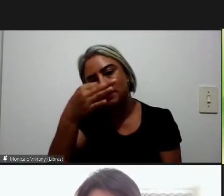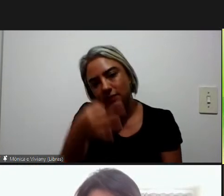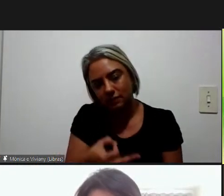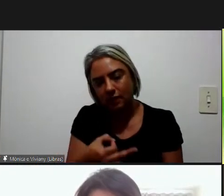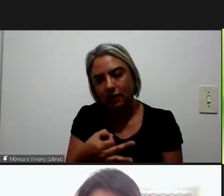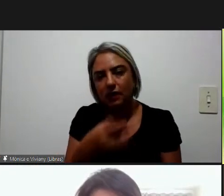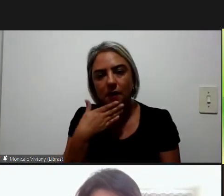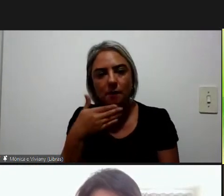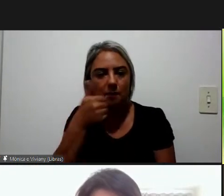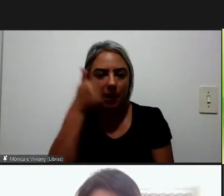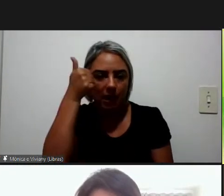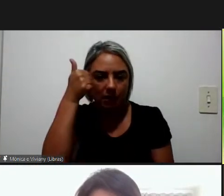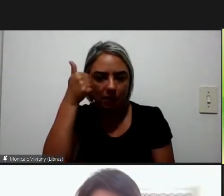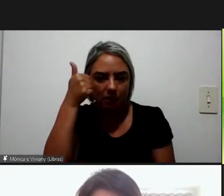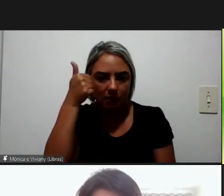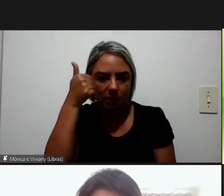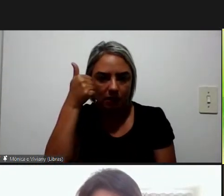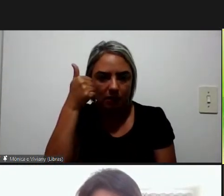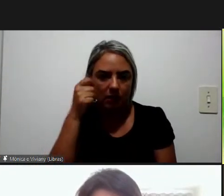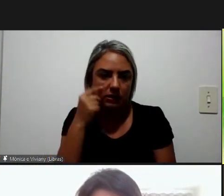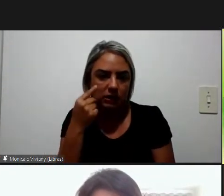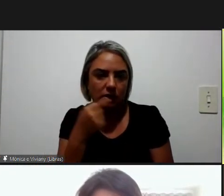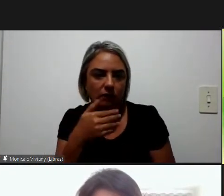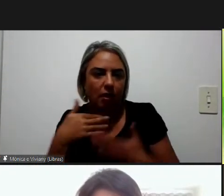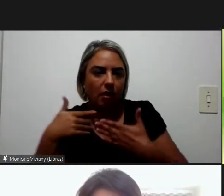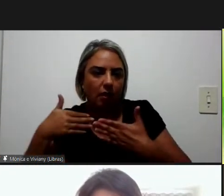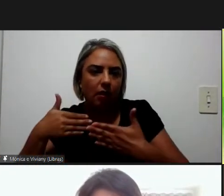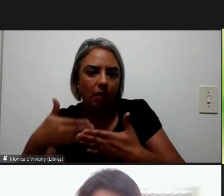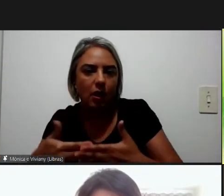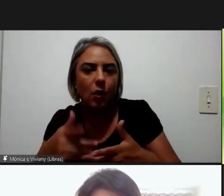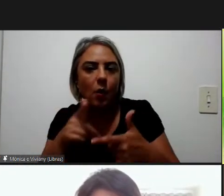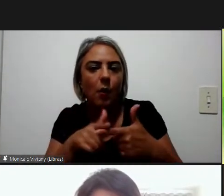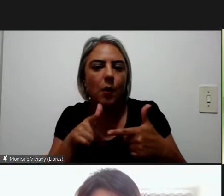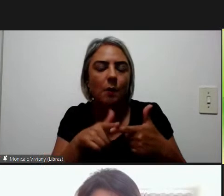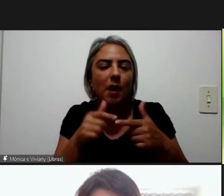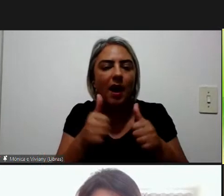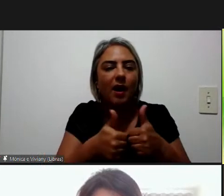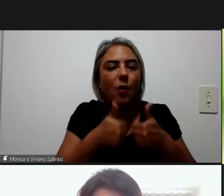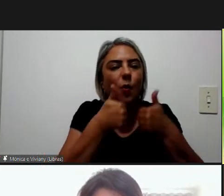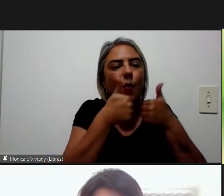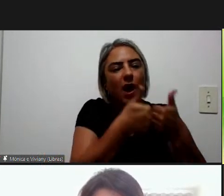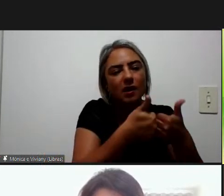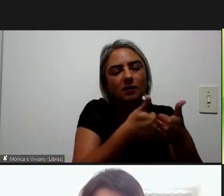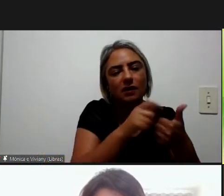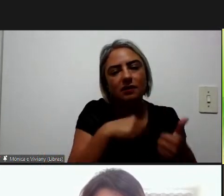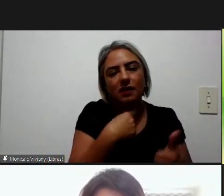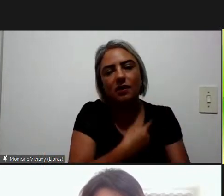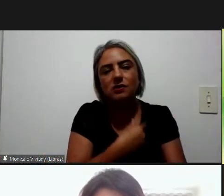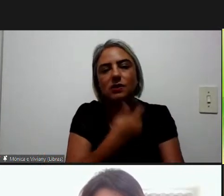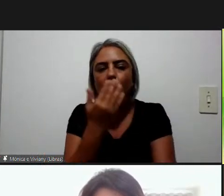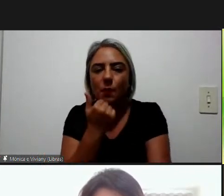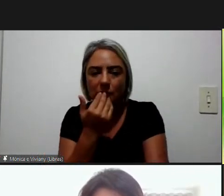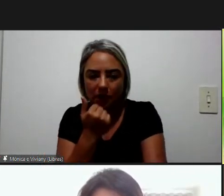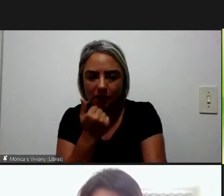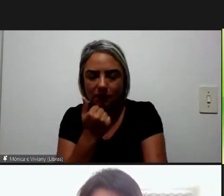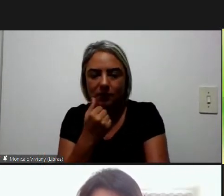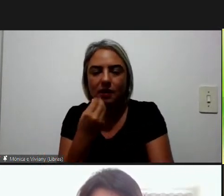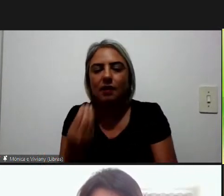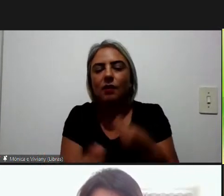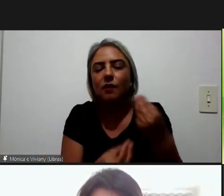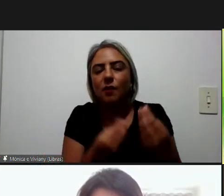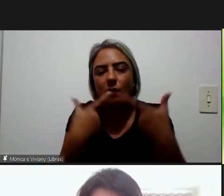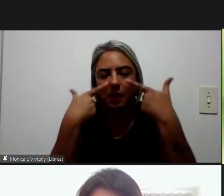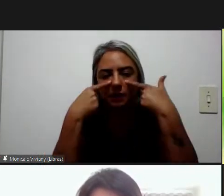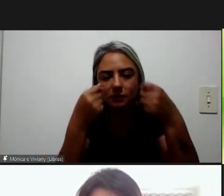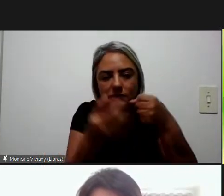food, of course, it's better now, but it's the quality that is the